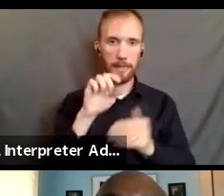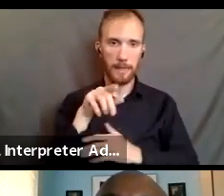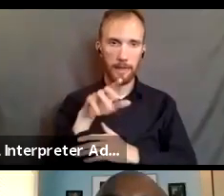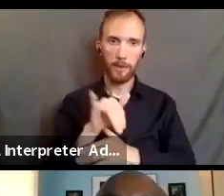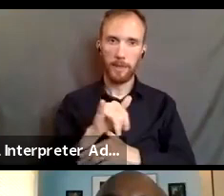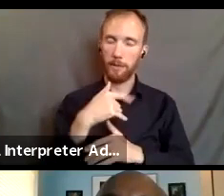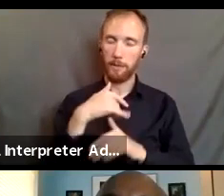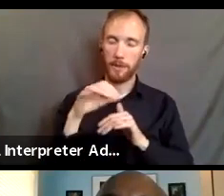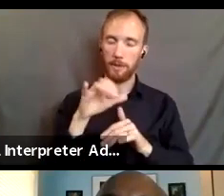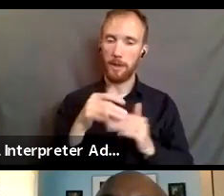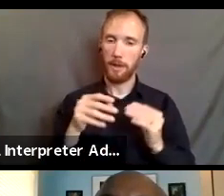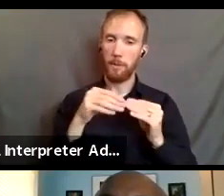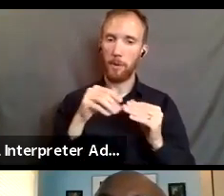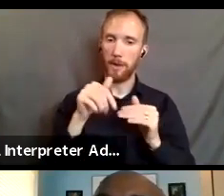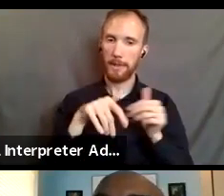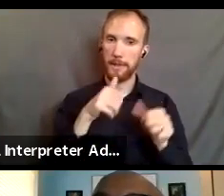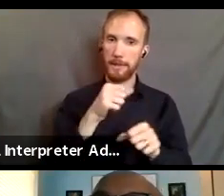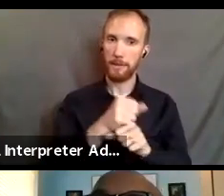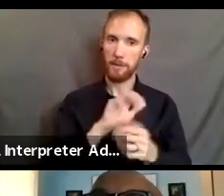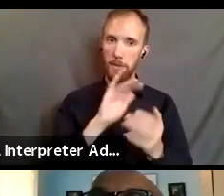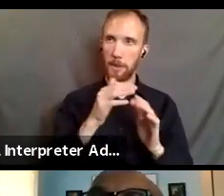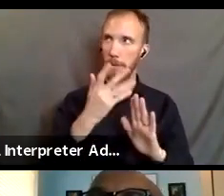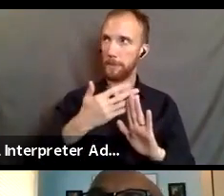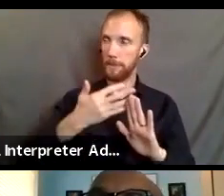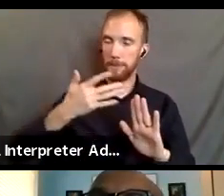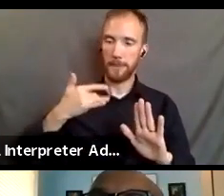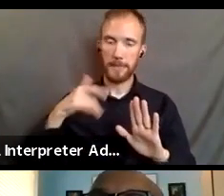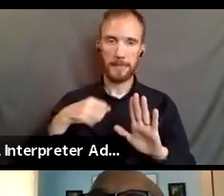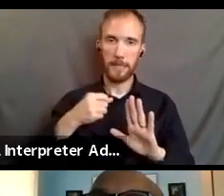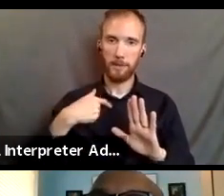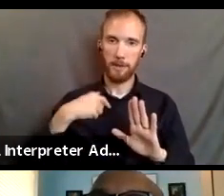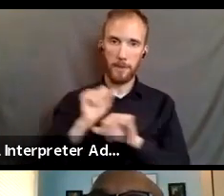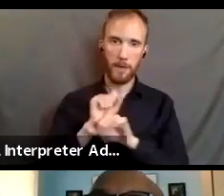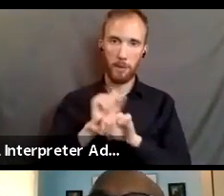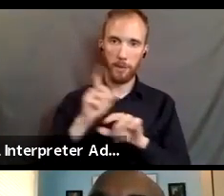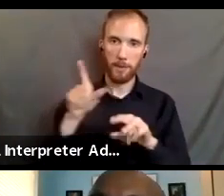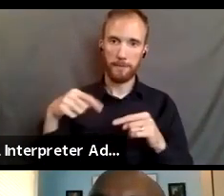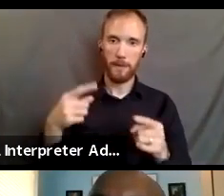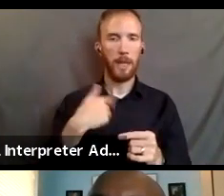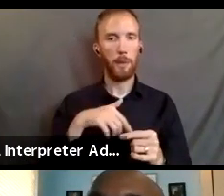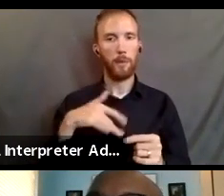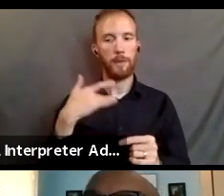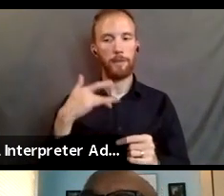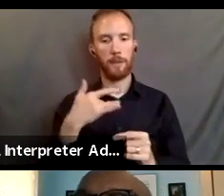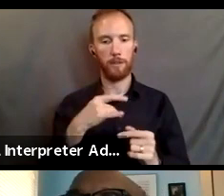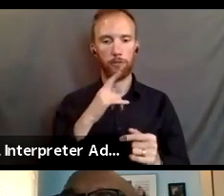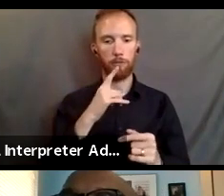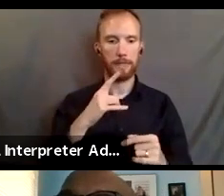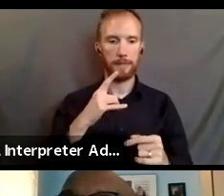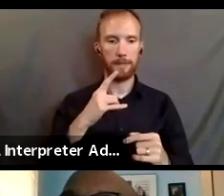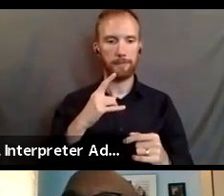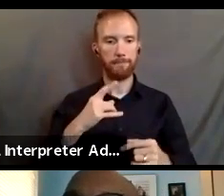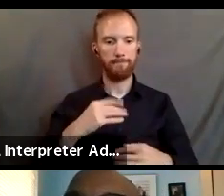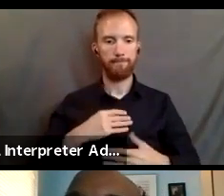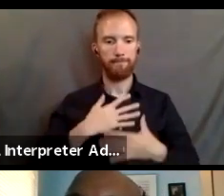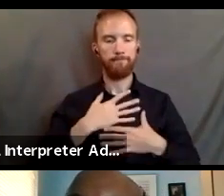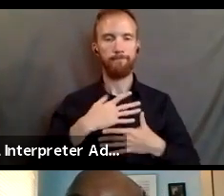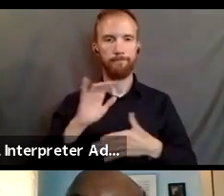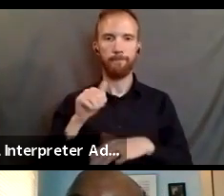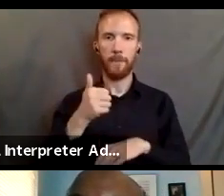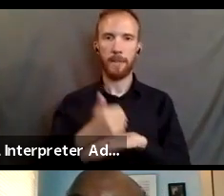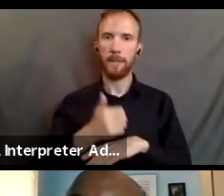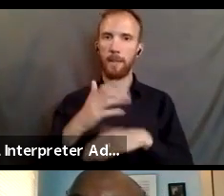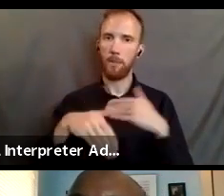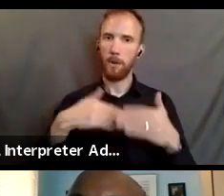uh you know we you know we as a management team feel very um you know encouraged by the progress that we've made with that being said we know it's it's